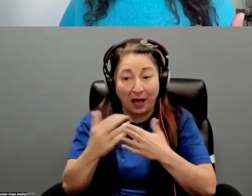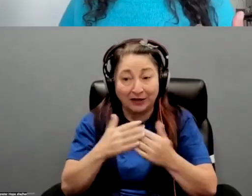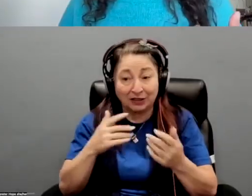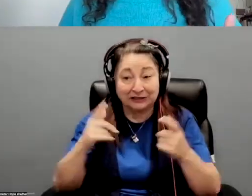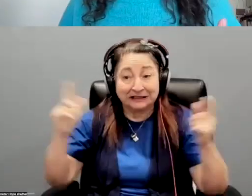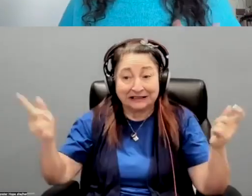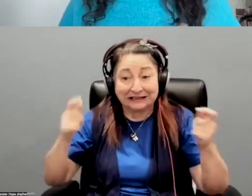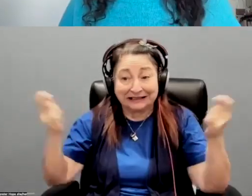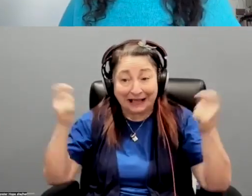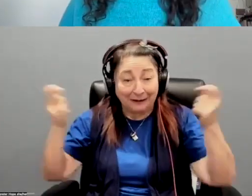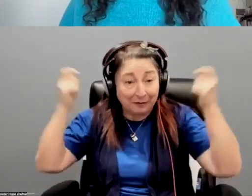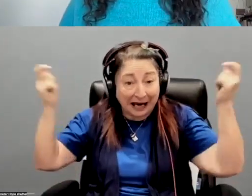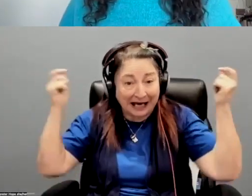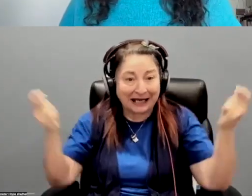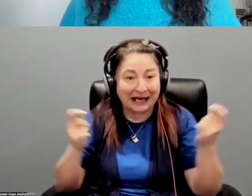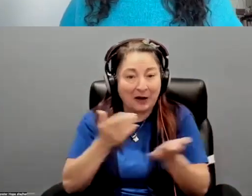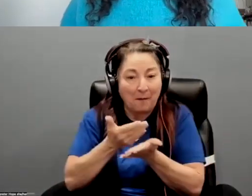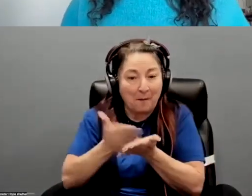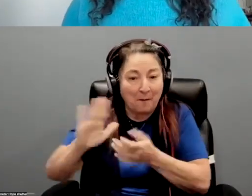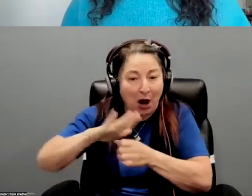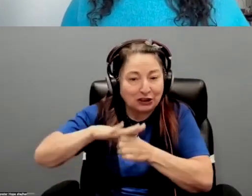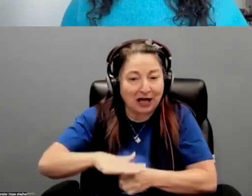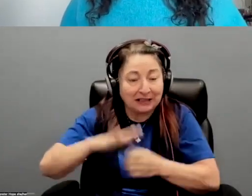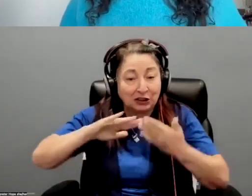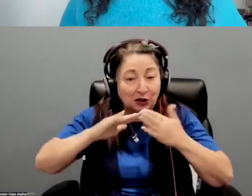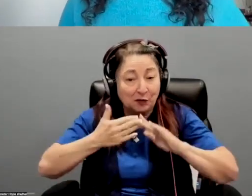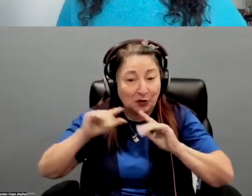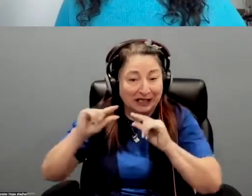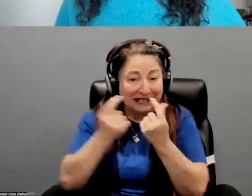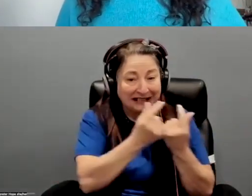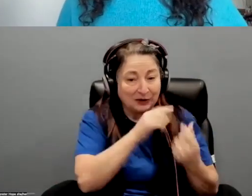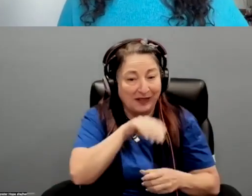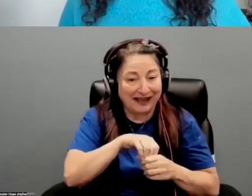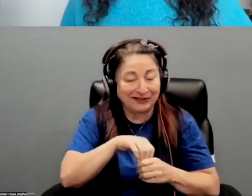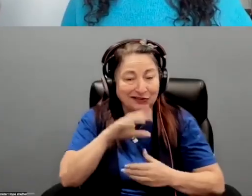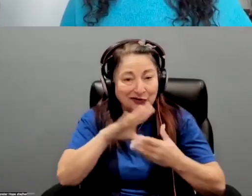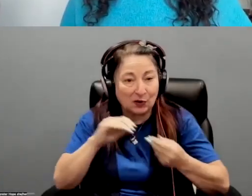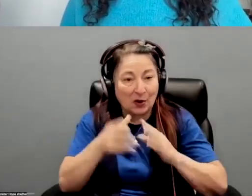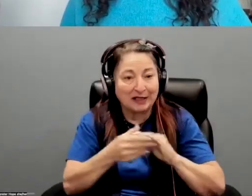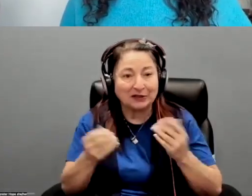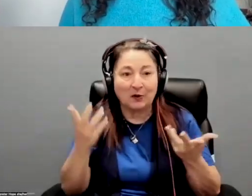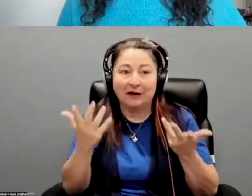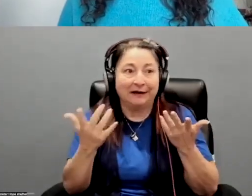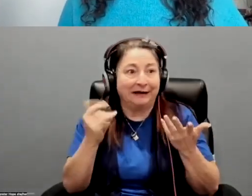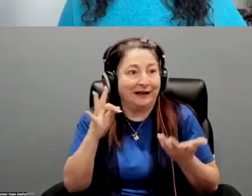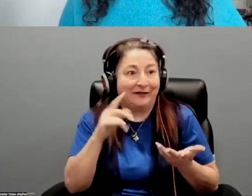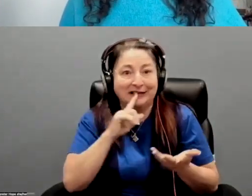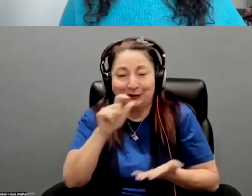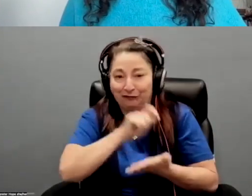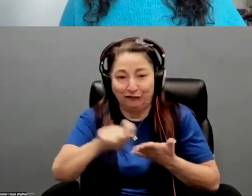marginalized communities within stories, or if it's writing stories that